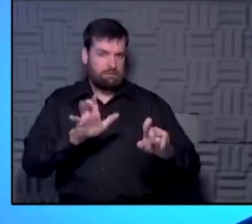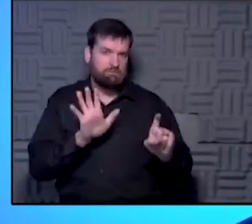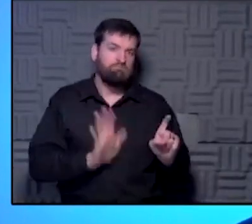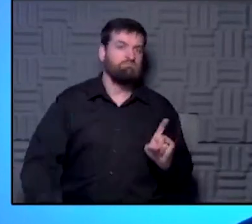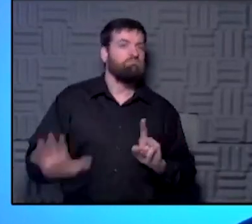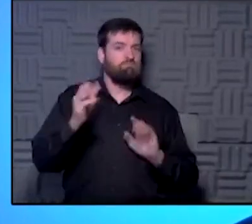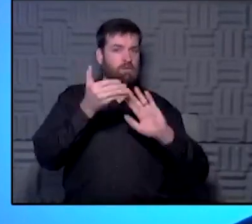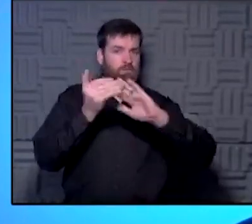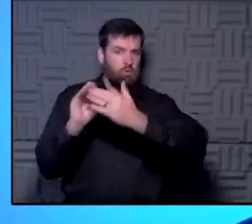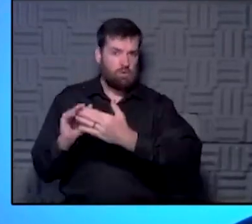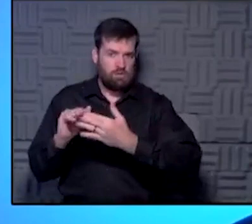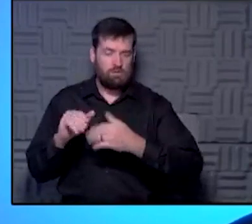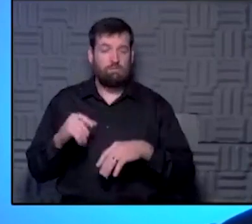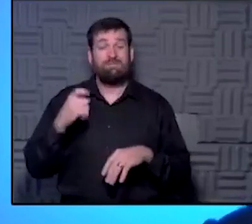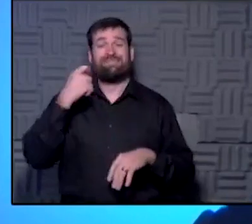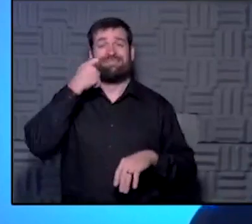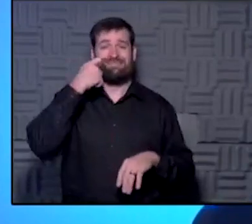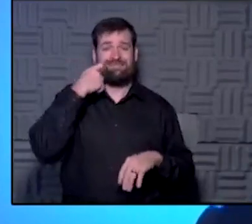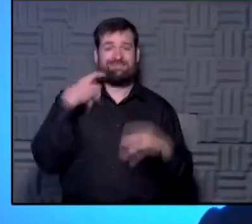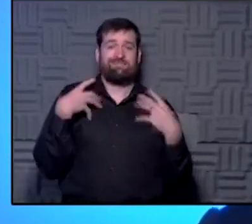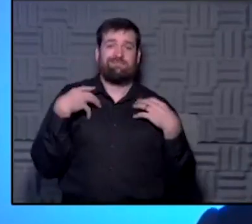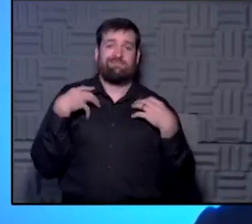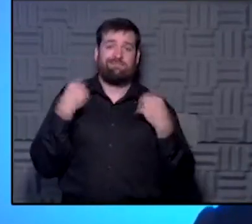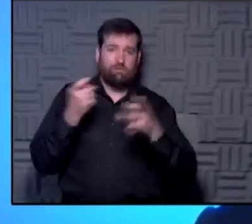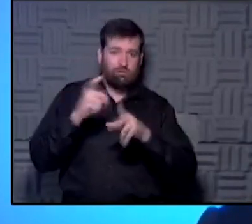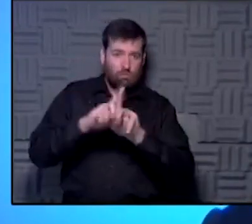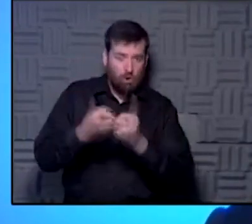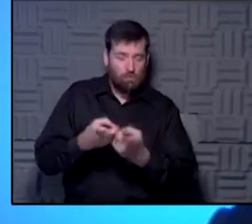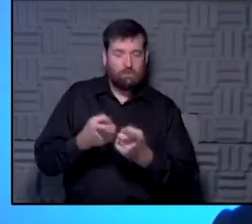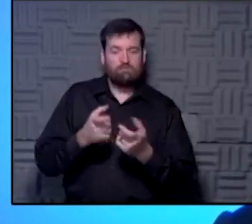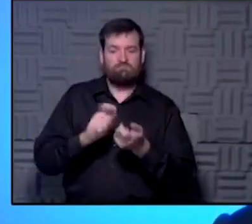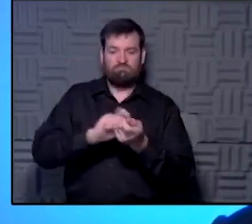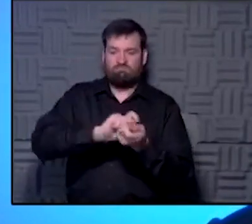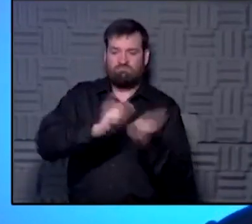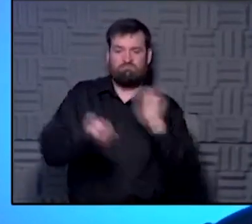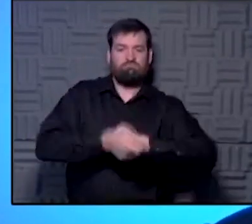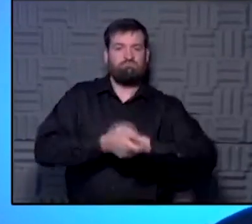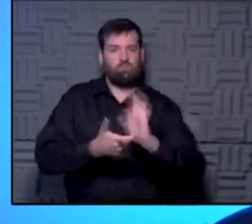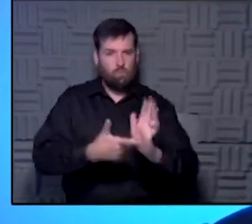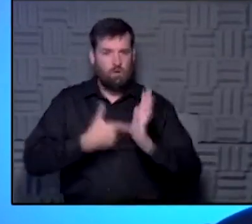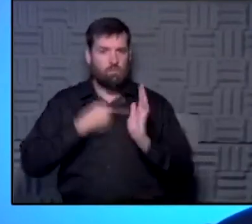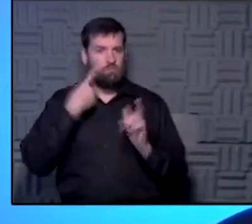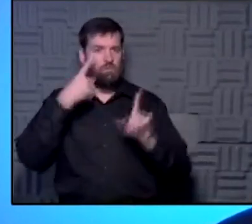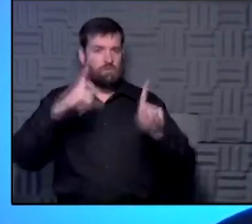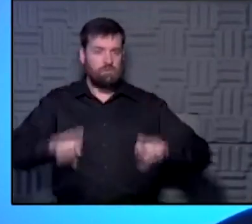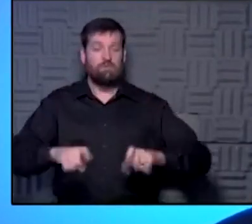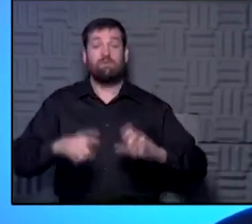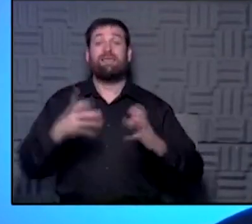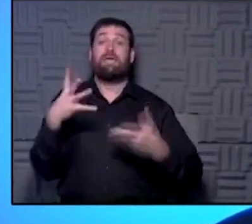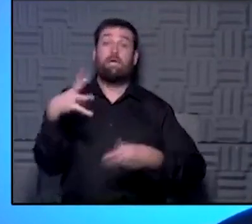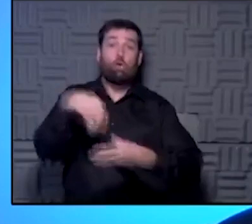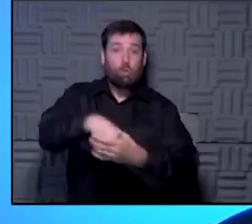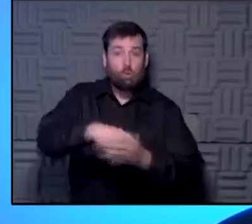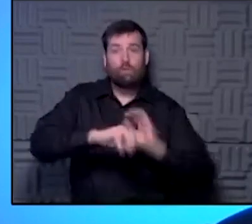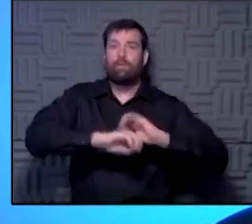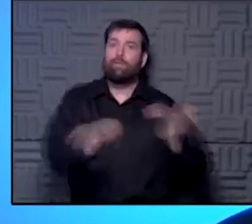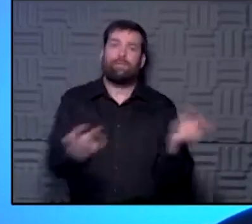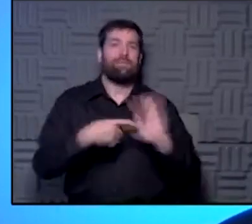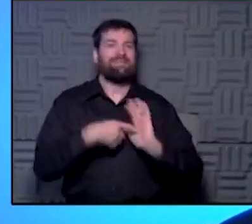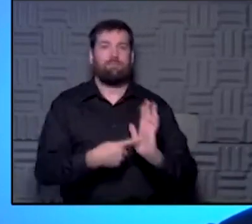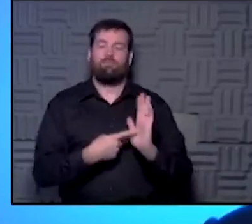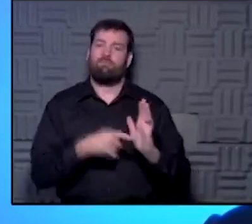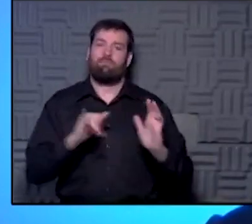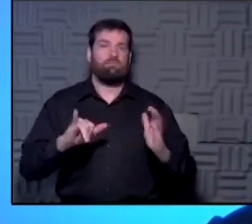community. Recently, the health department changed testing criteria to include asymptomatic testing, which I think is a great